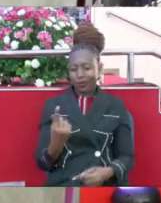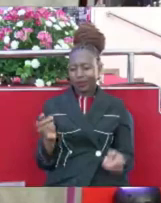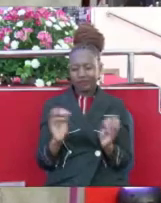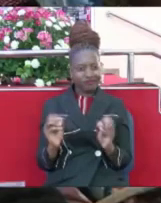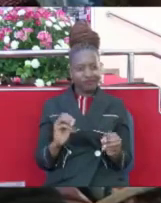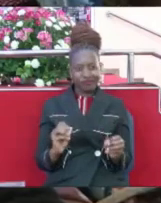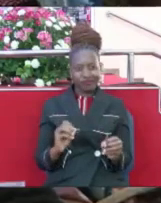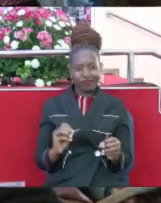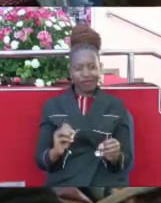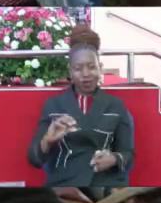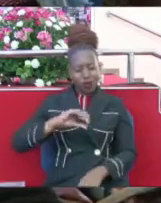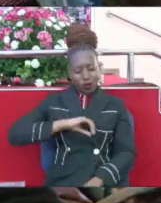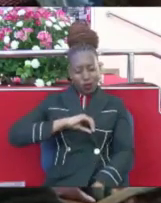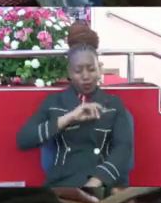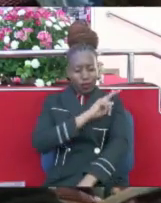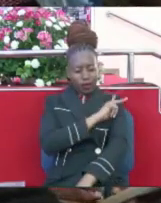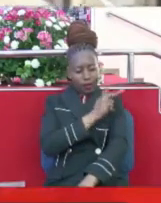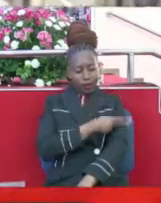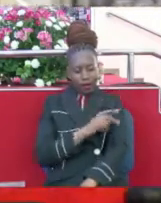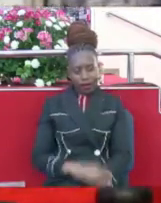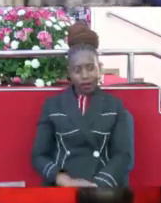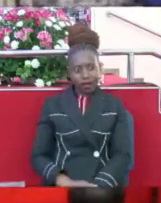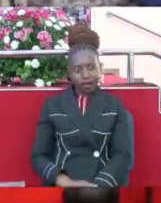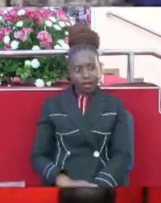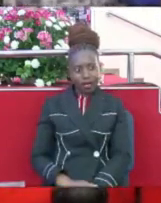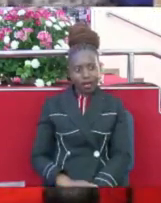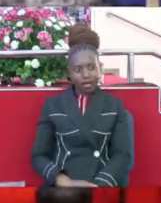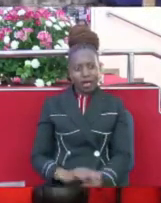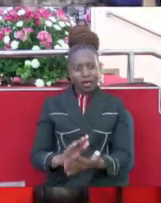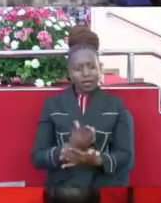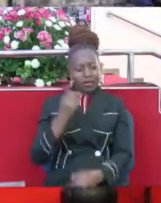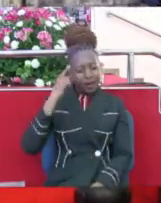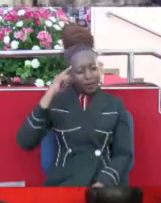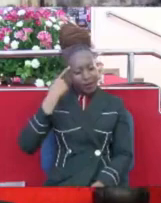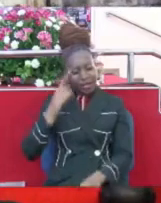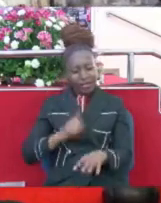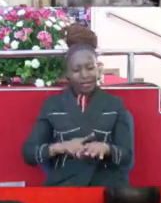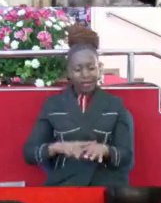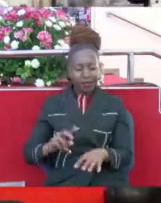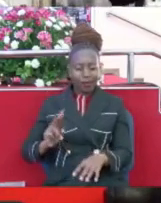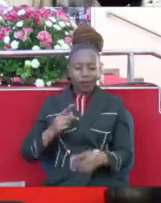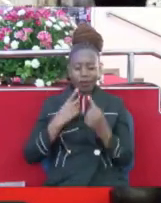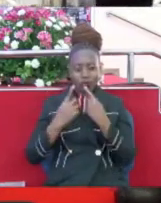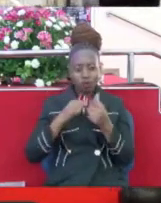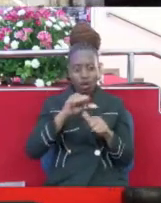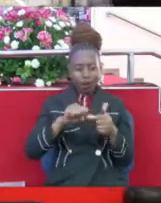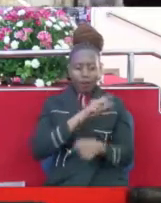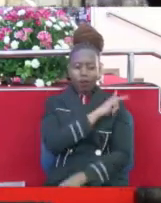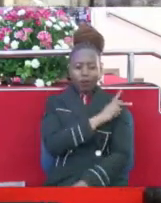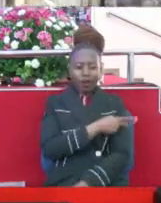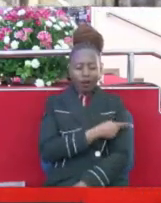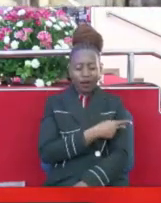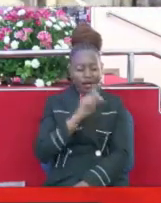You many times when we talk about dominion, we start thinking, I am going to have vehicles, I am going to have cars. There is dominion that is way